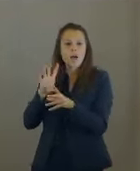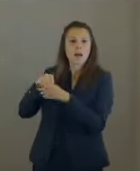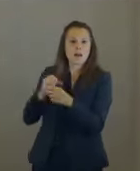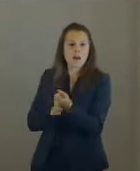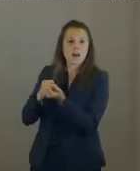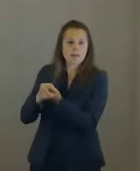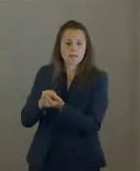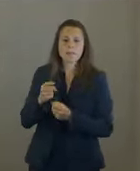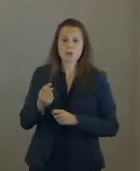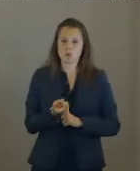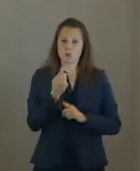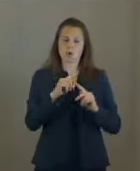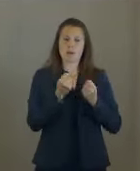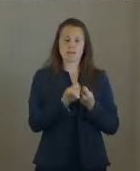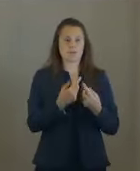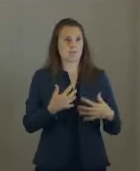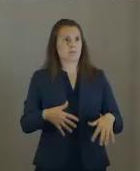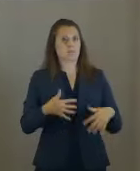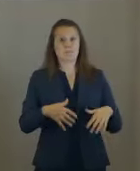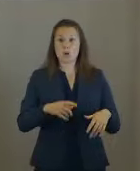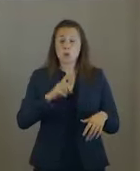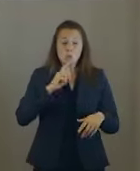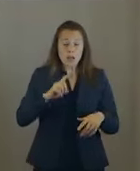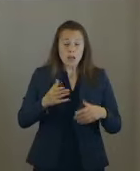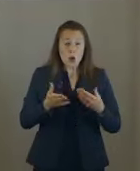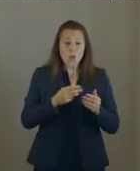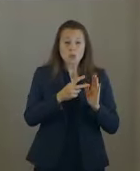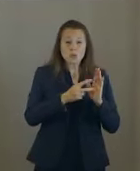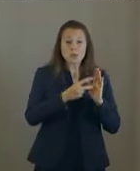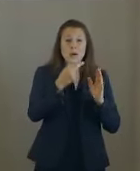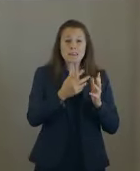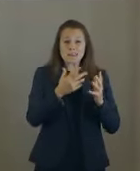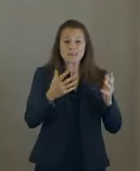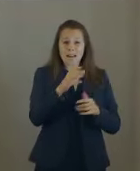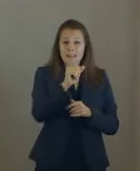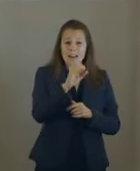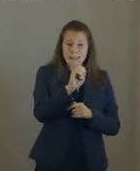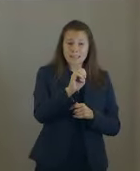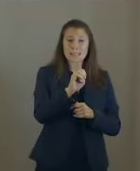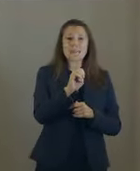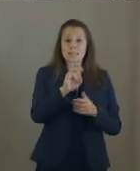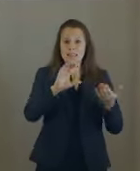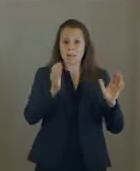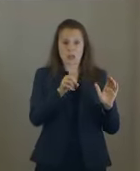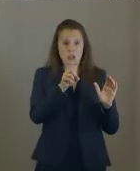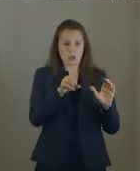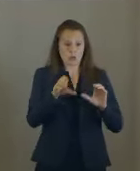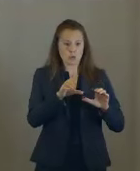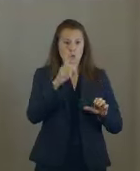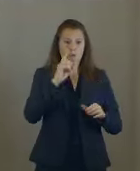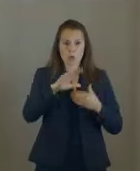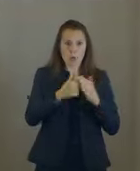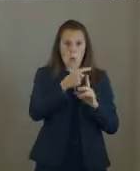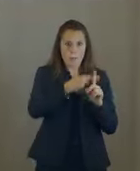one team that remarkably did almost twice as many cases as they were scheduled to do for an